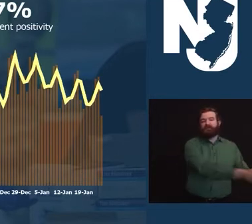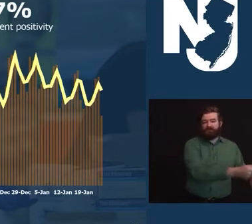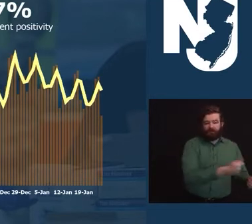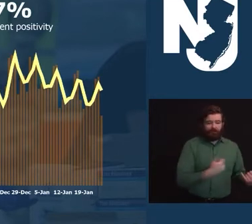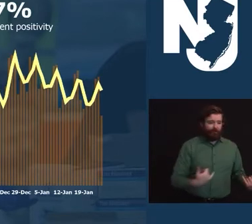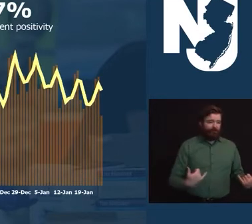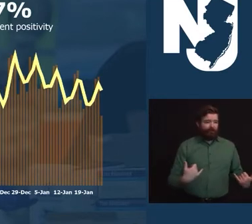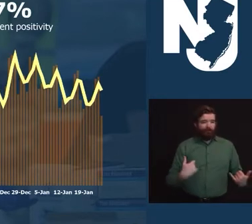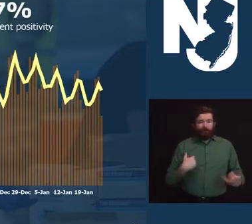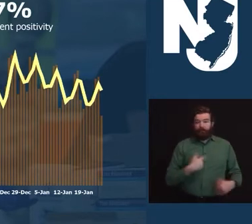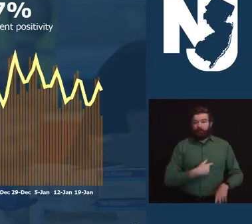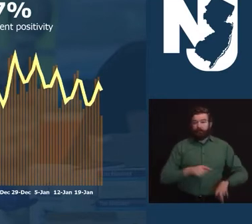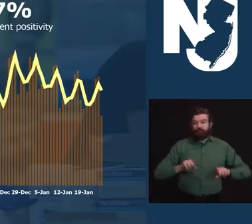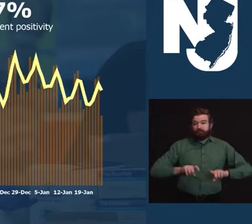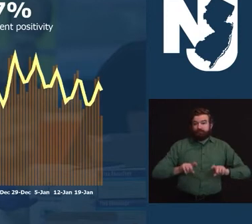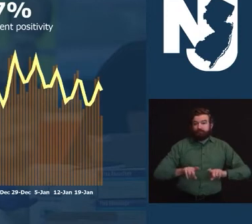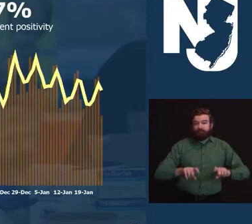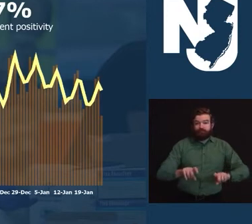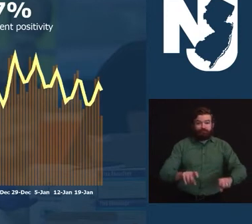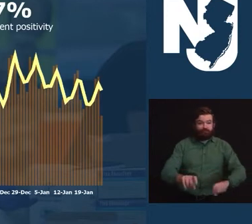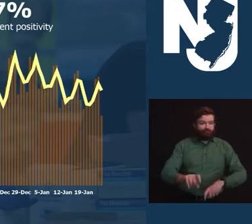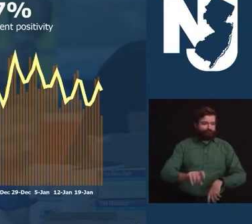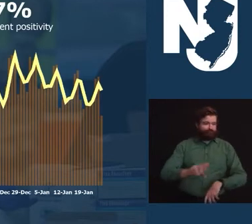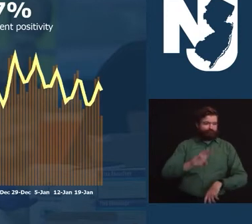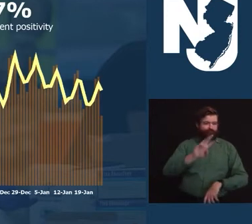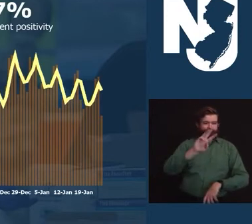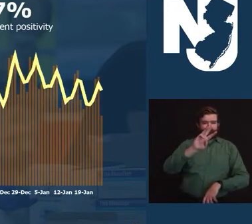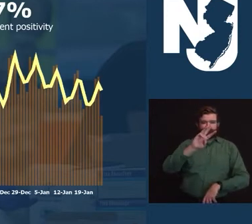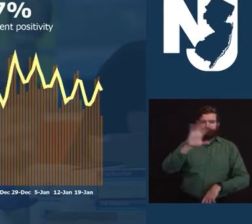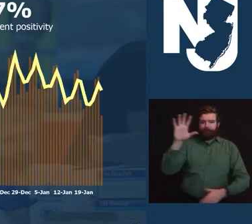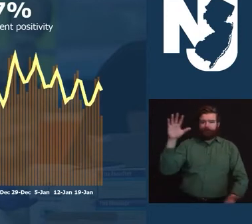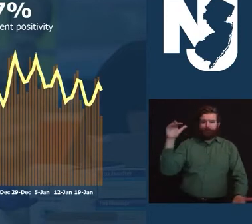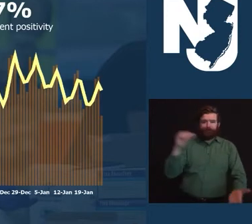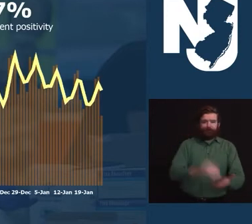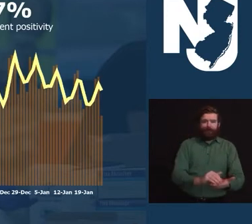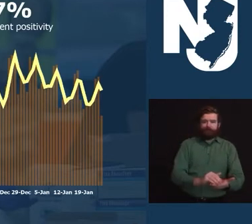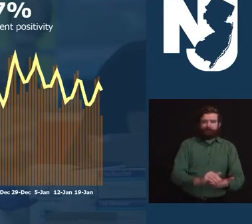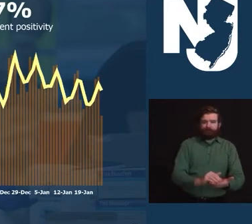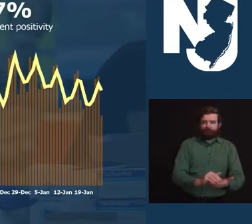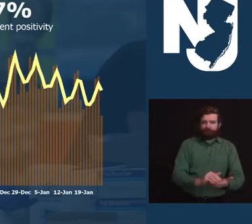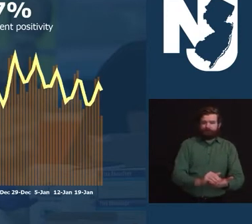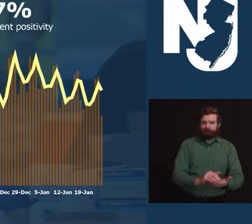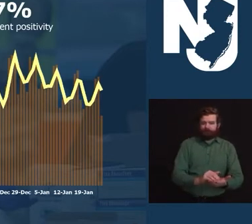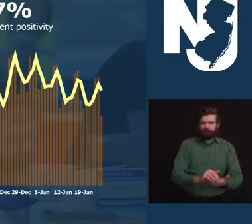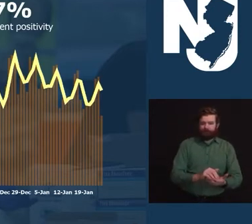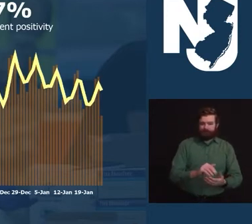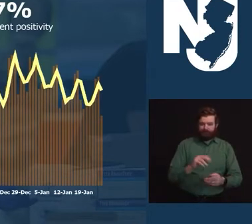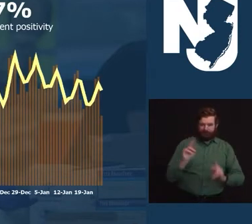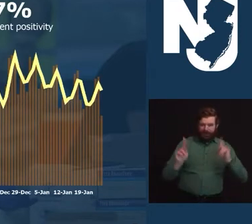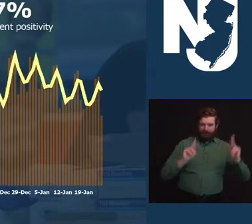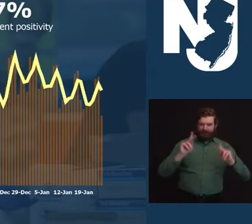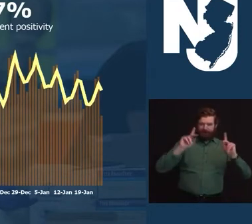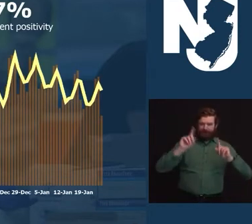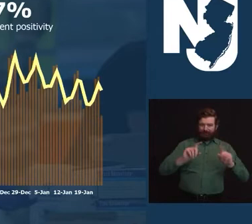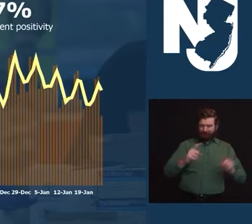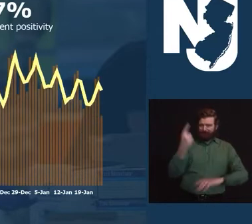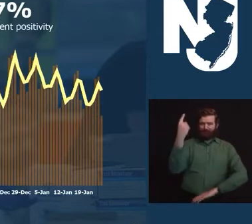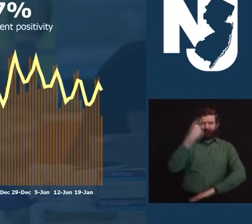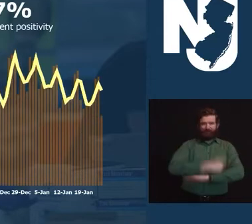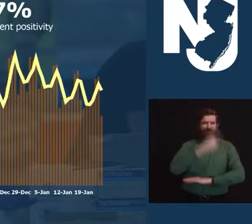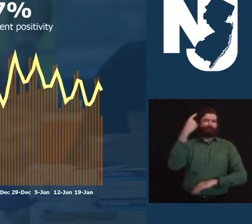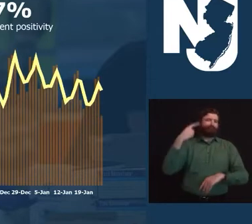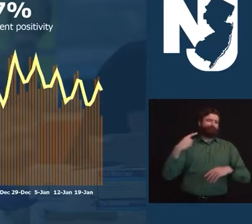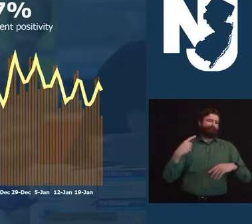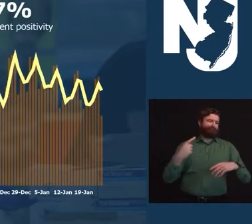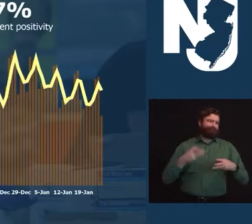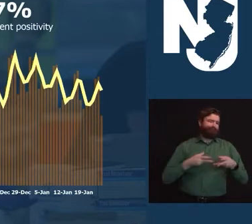65,709 people on Monday of this week? I suspect no one did, but that was our objective all along. We got there, and we're going to do the same